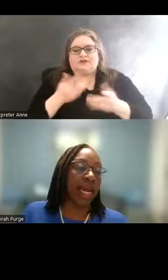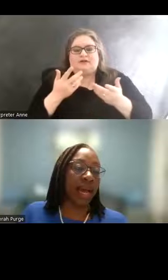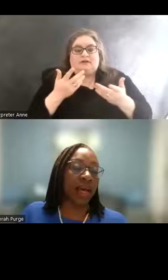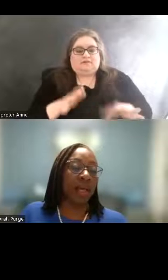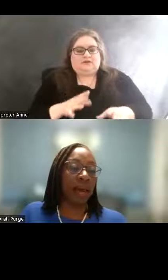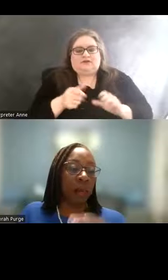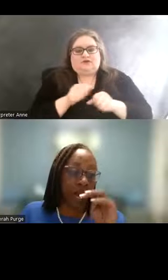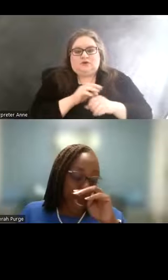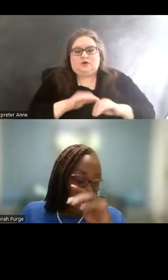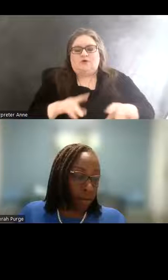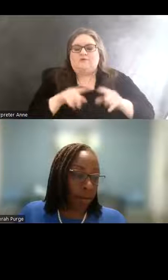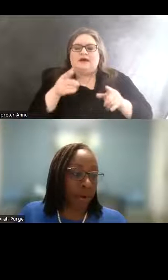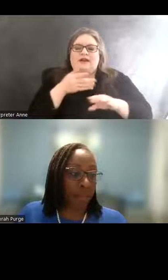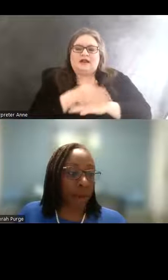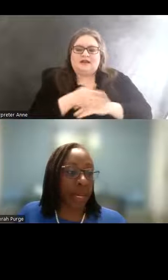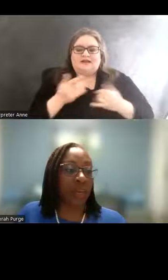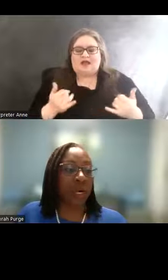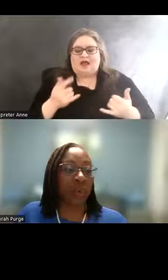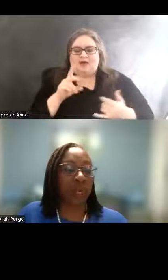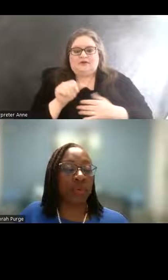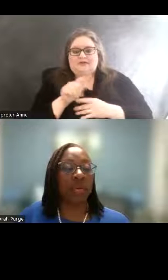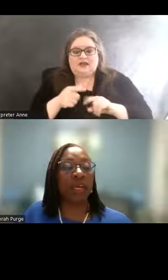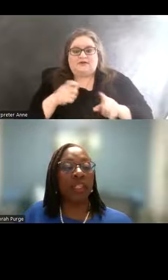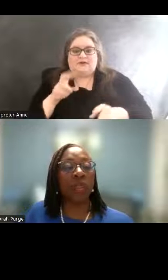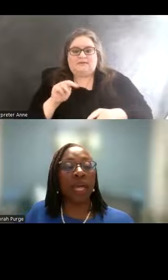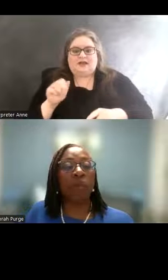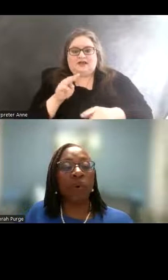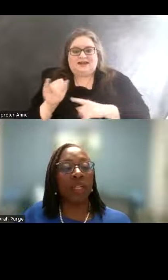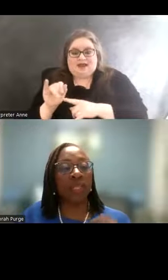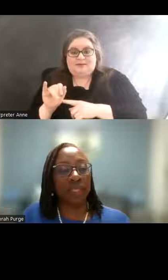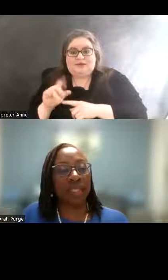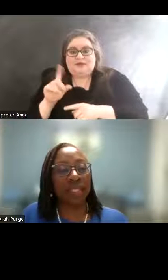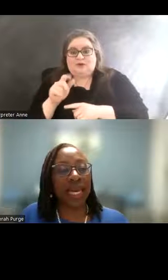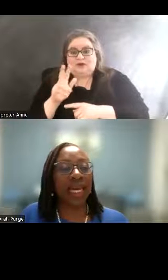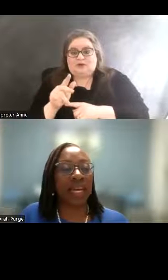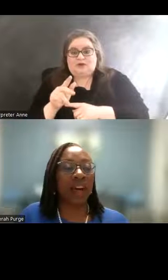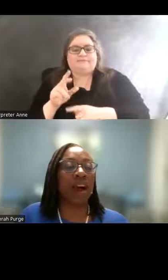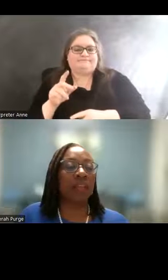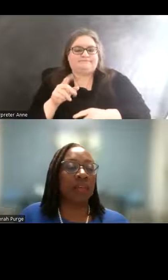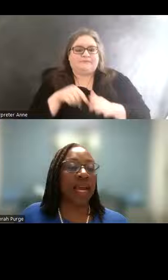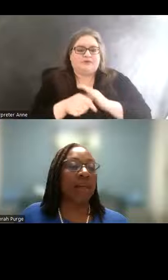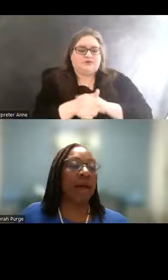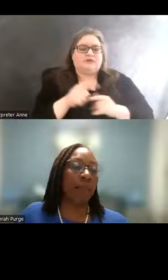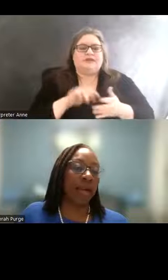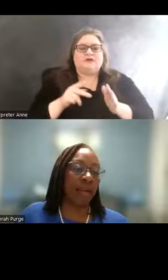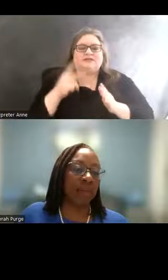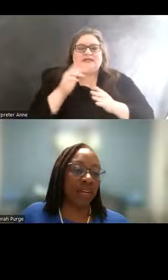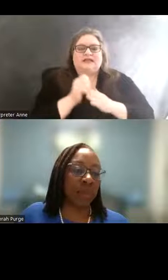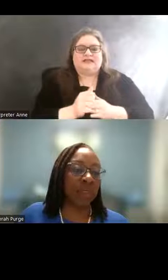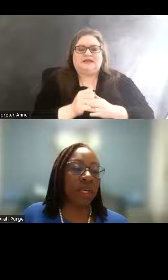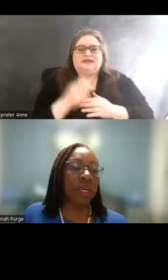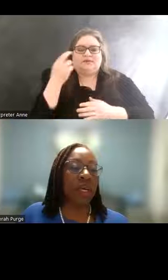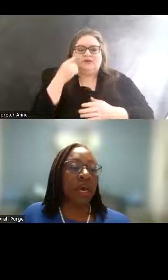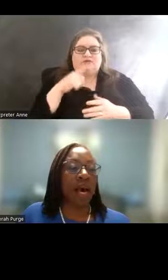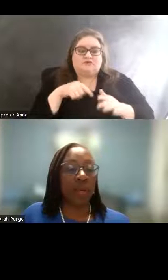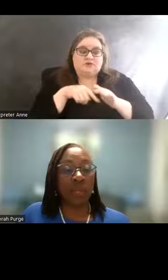the data that we have from NAMI in 2023, suicide was the second leading cause of death among